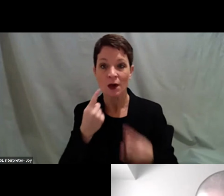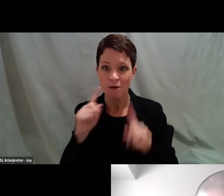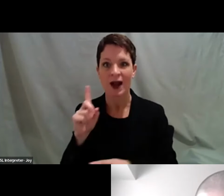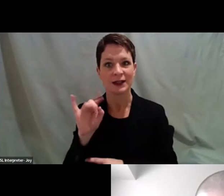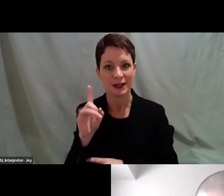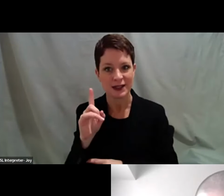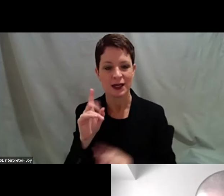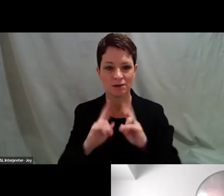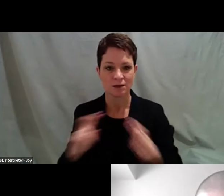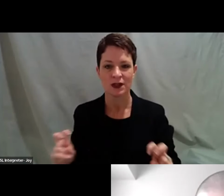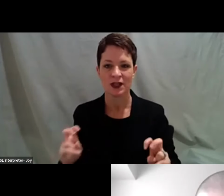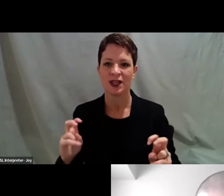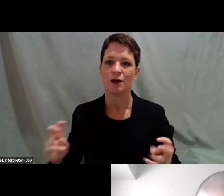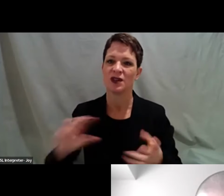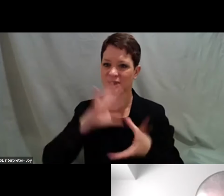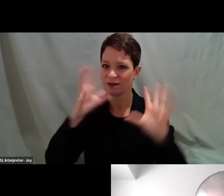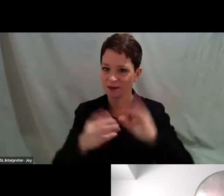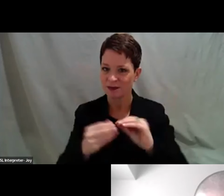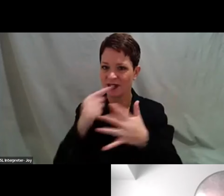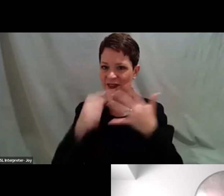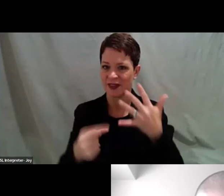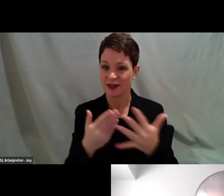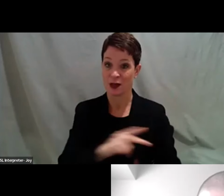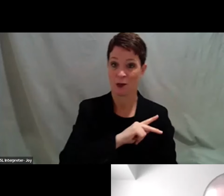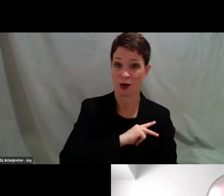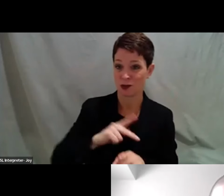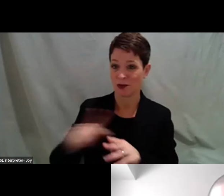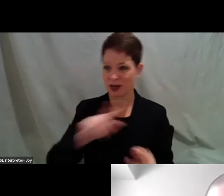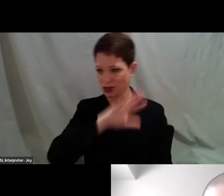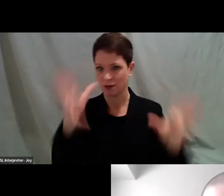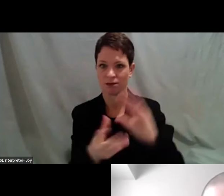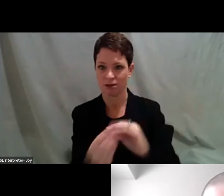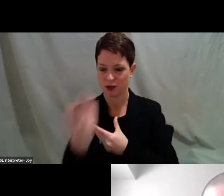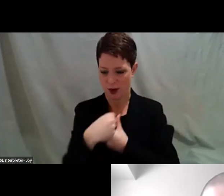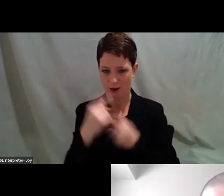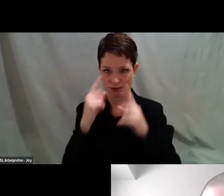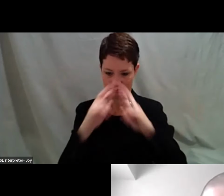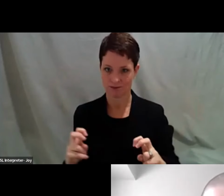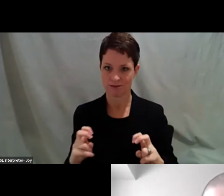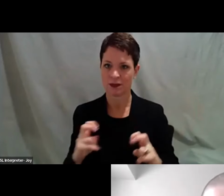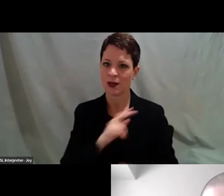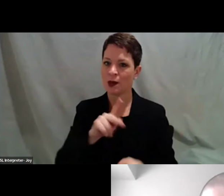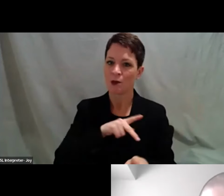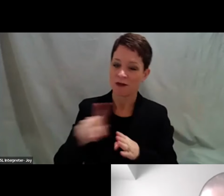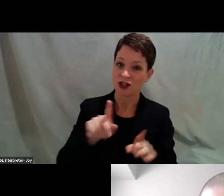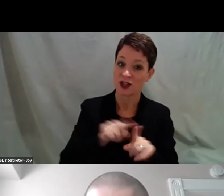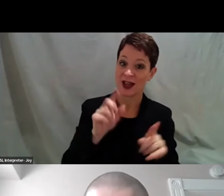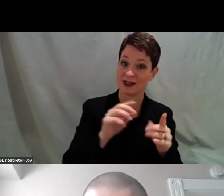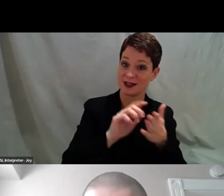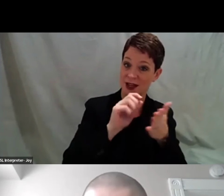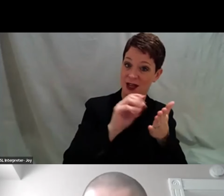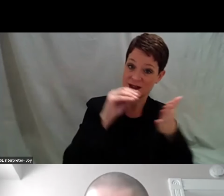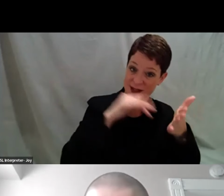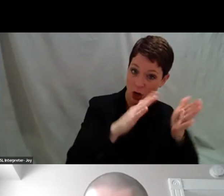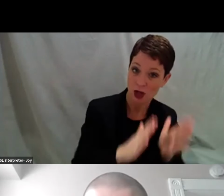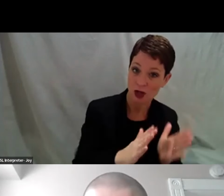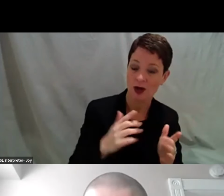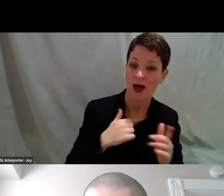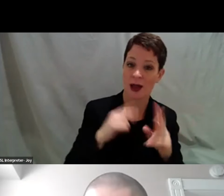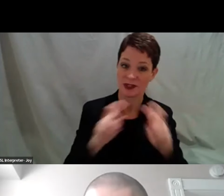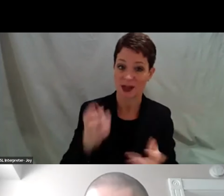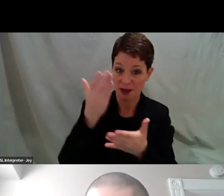a collection of factors, both personal and professional. So professionally, as a scholar, I was examining the fact